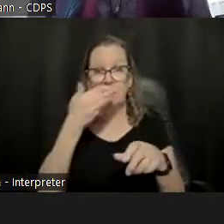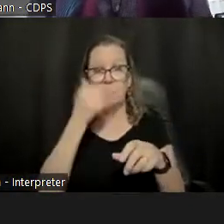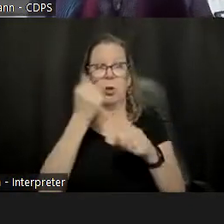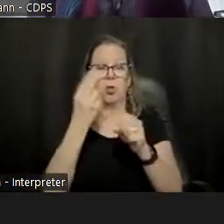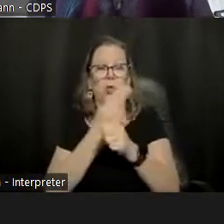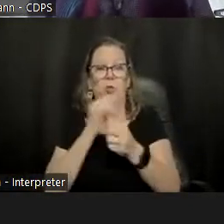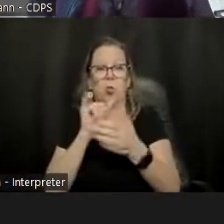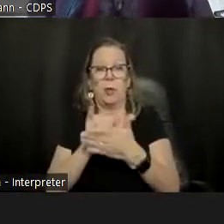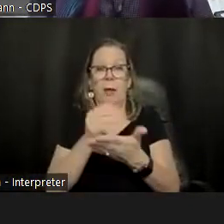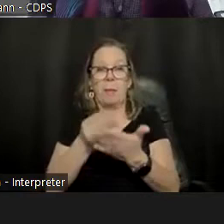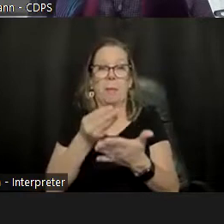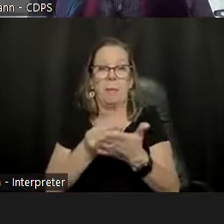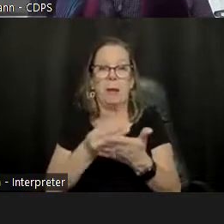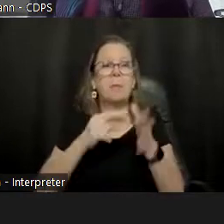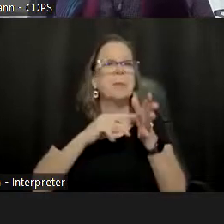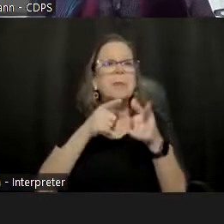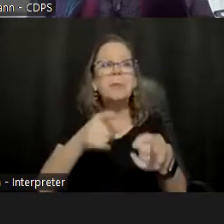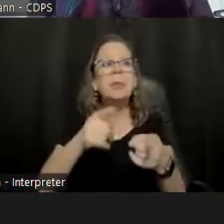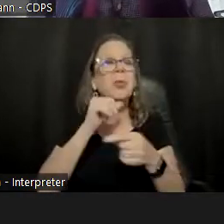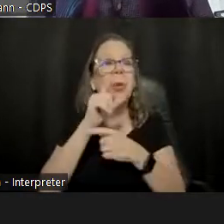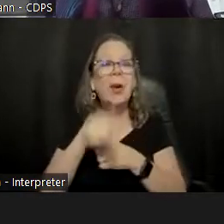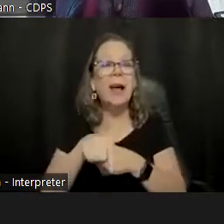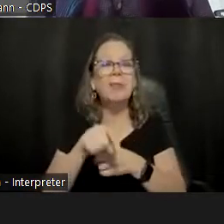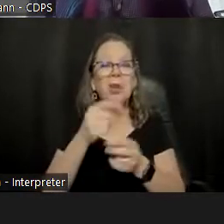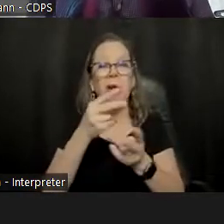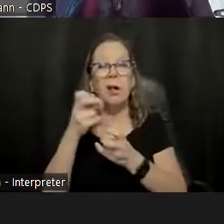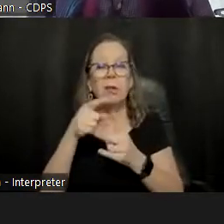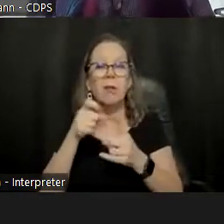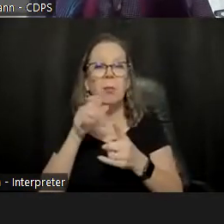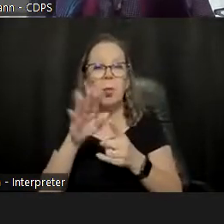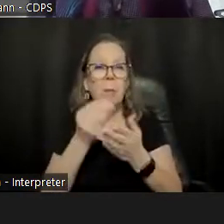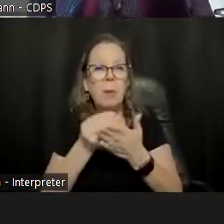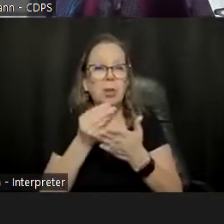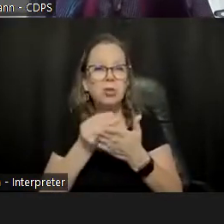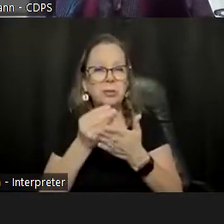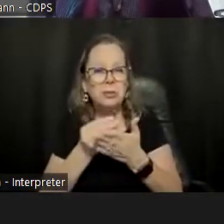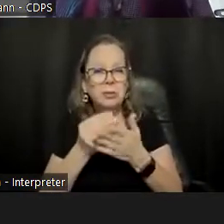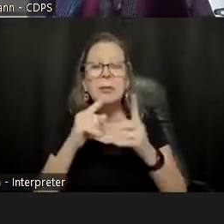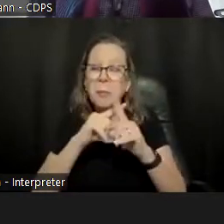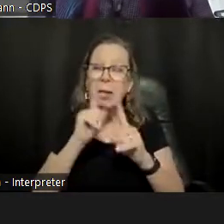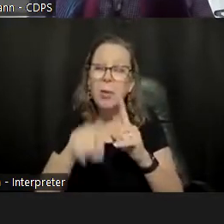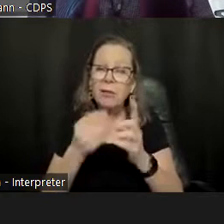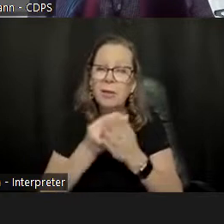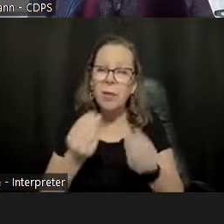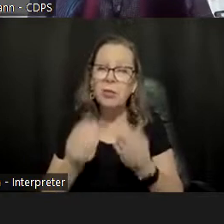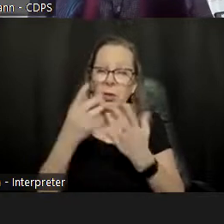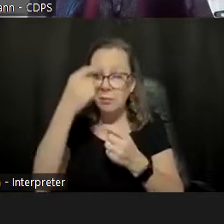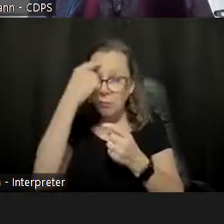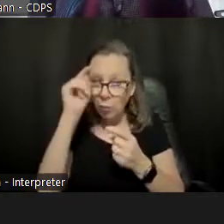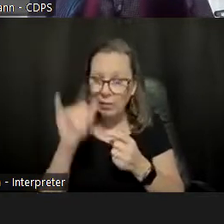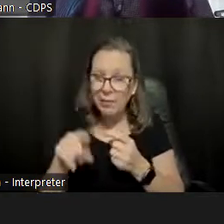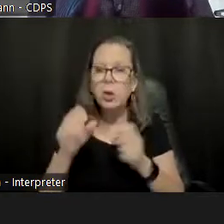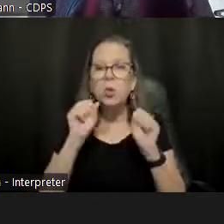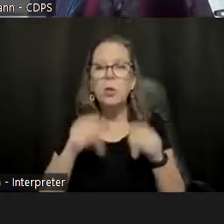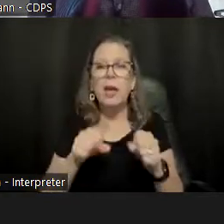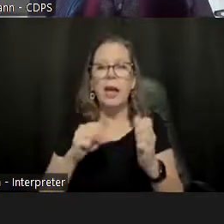use that money, that you don't have to pull it out of your budget, but you do have to fundraise for that contract. And you can make it into a